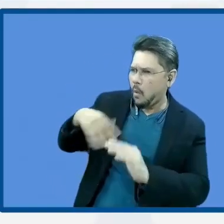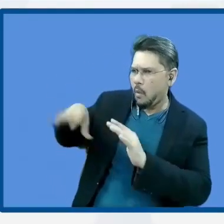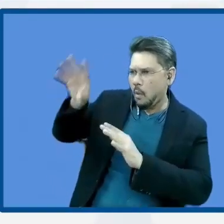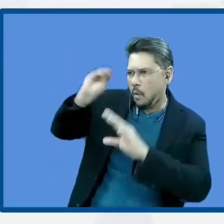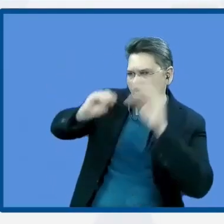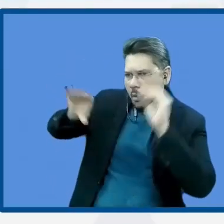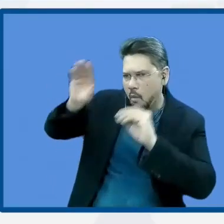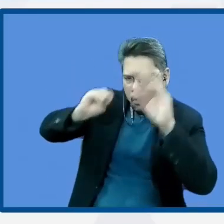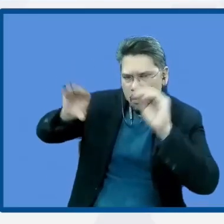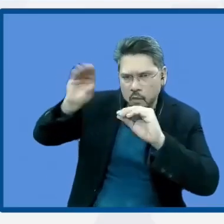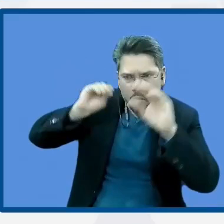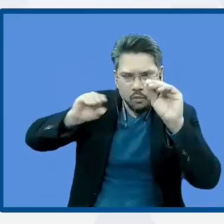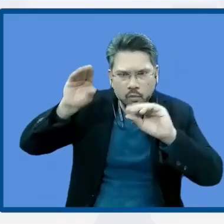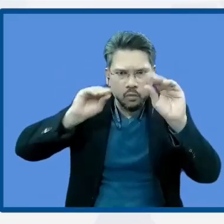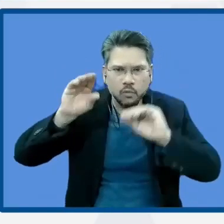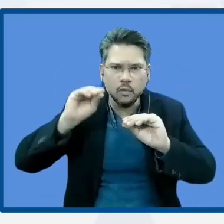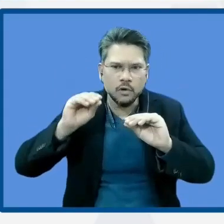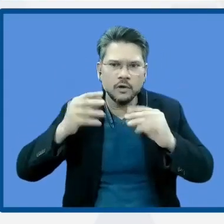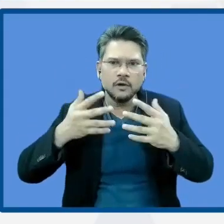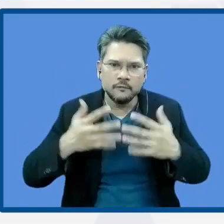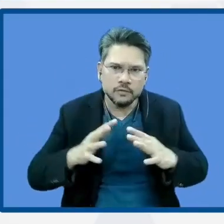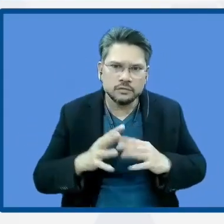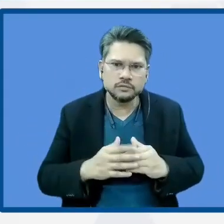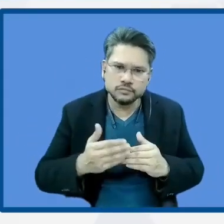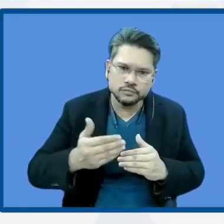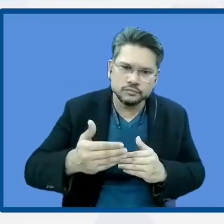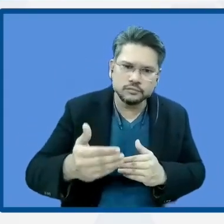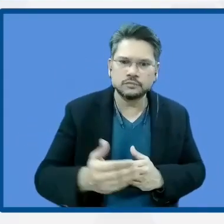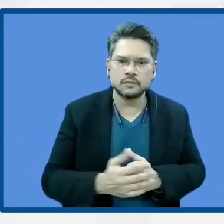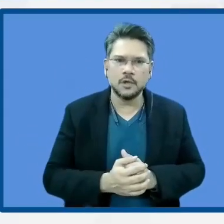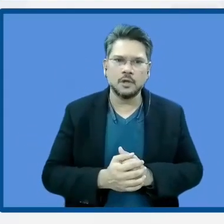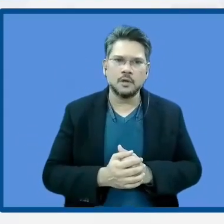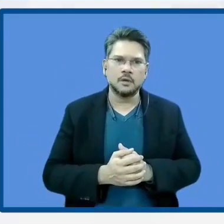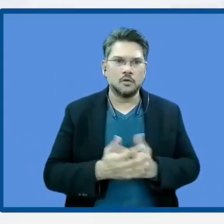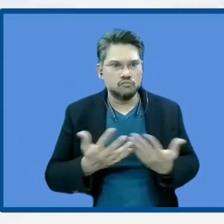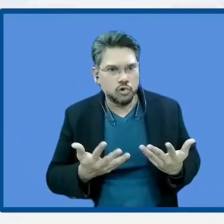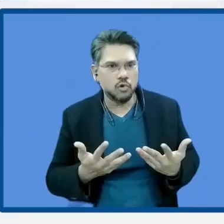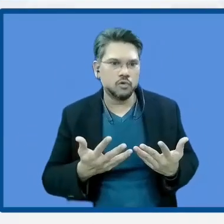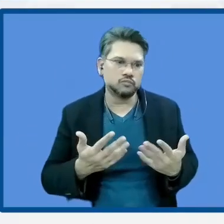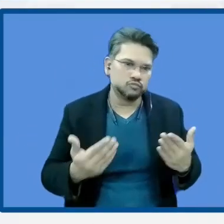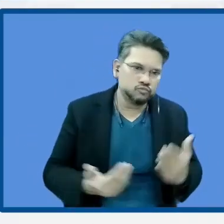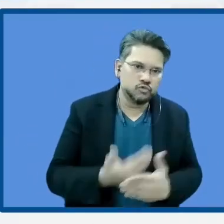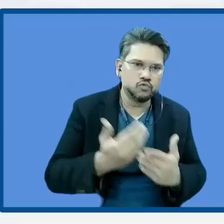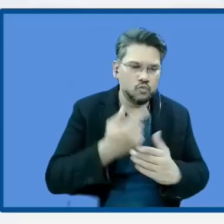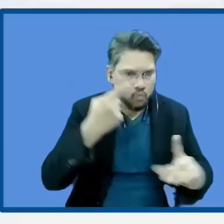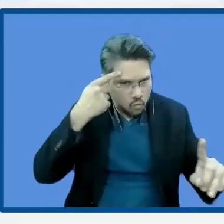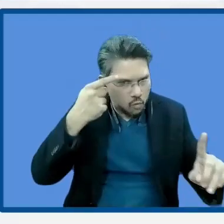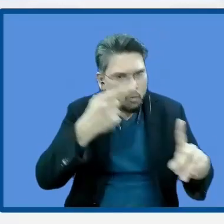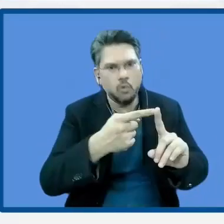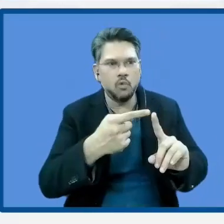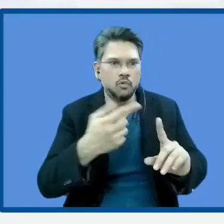there were 4 current goals. First of